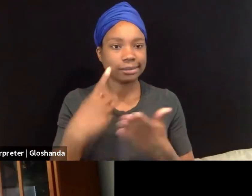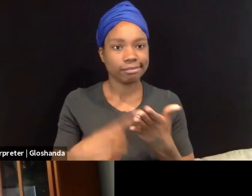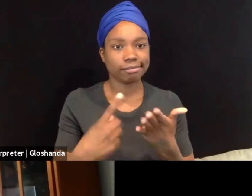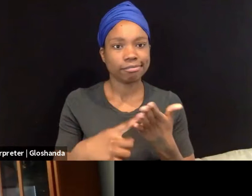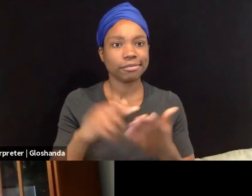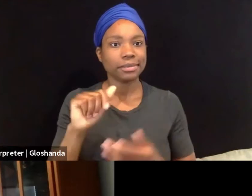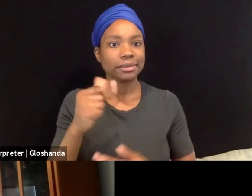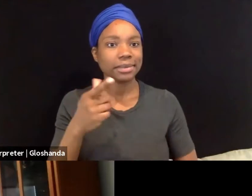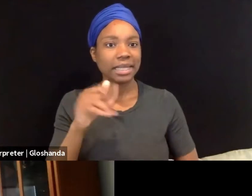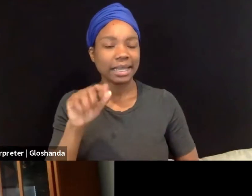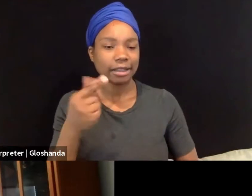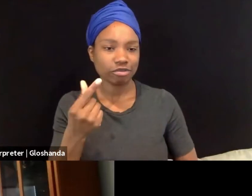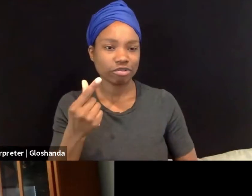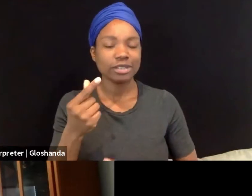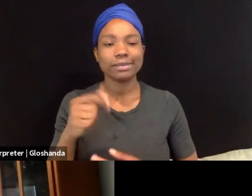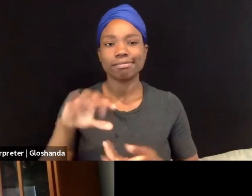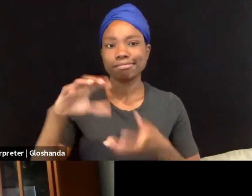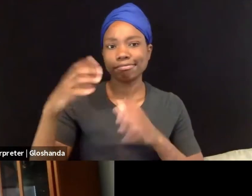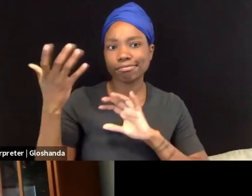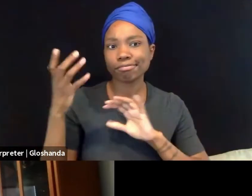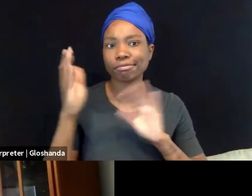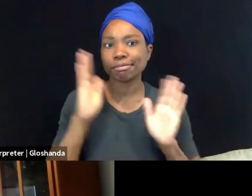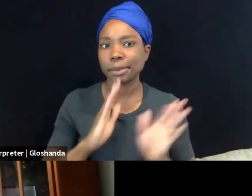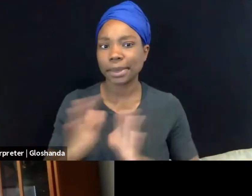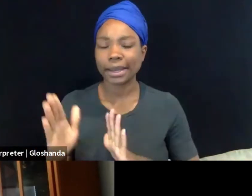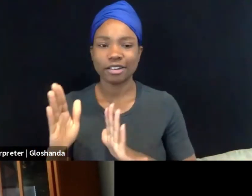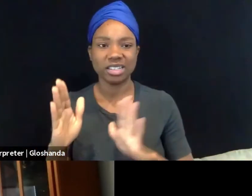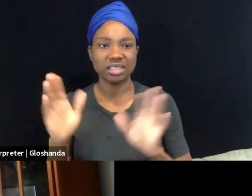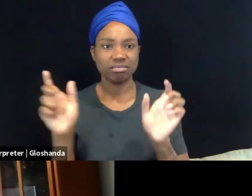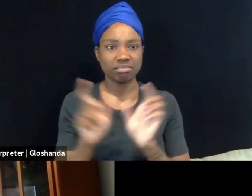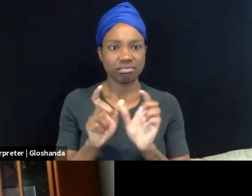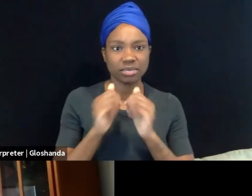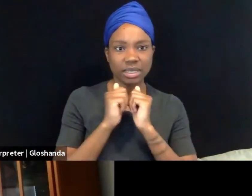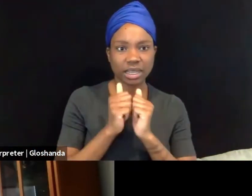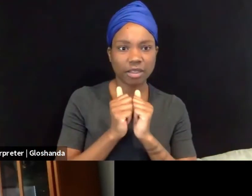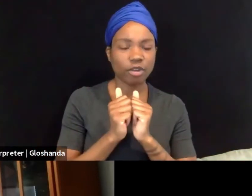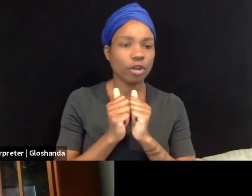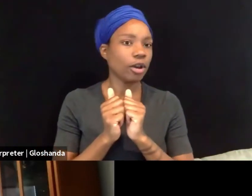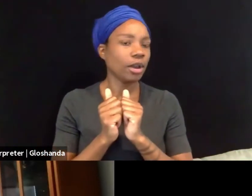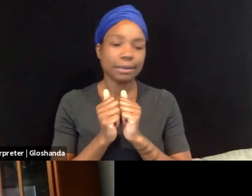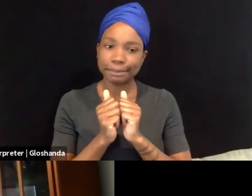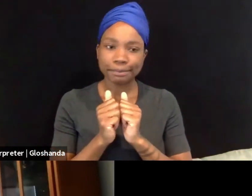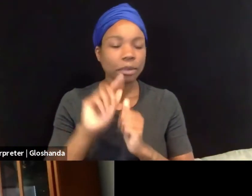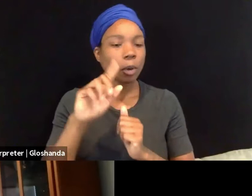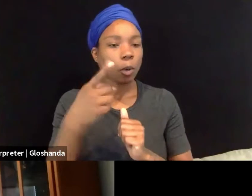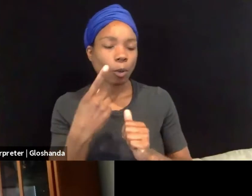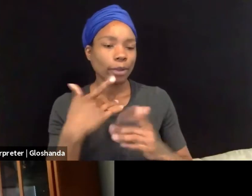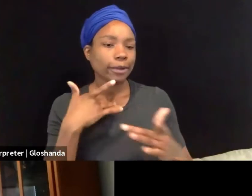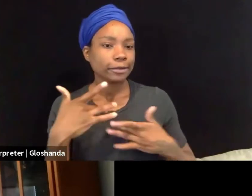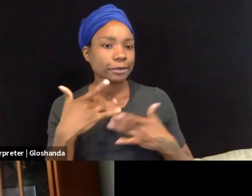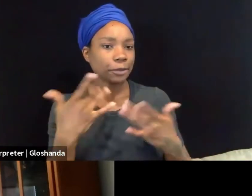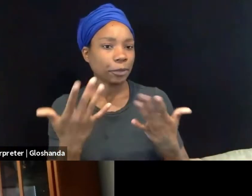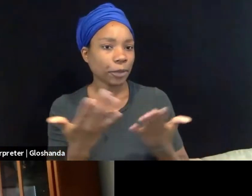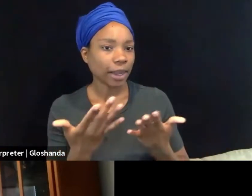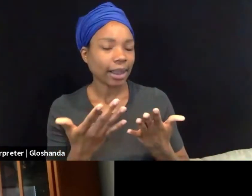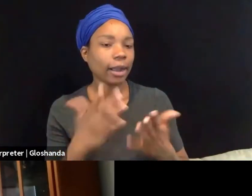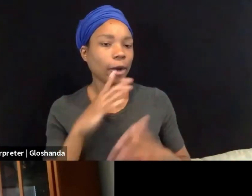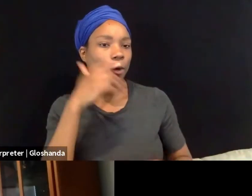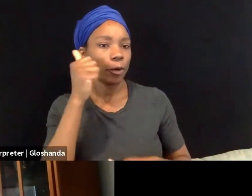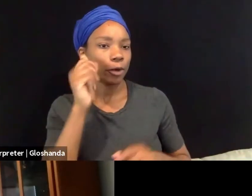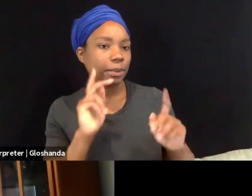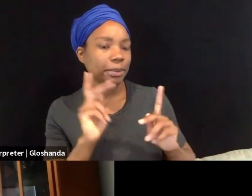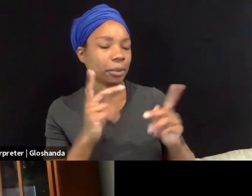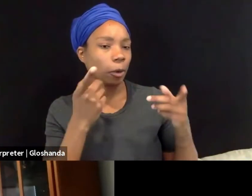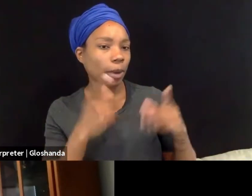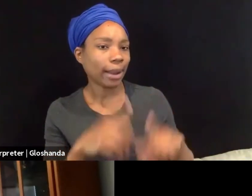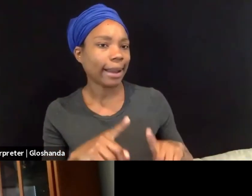preparedness together, other than a concern about what would happen to older people in hot weather. But things have definitely